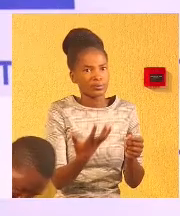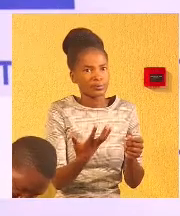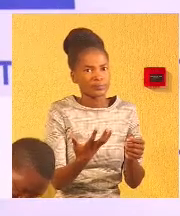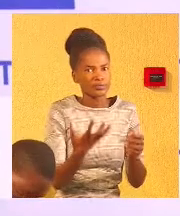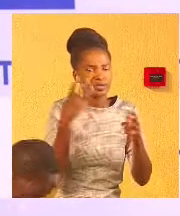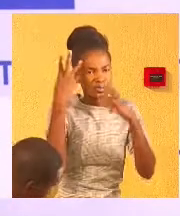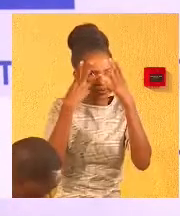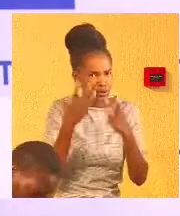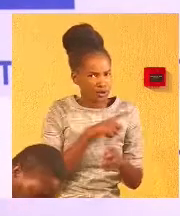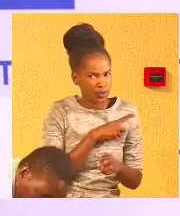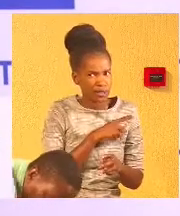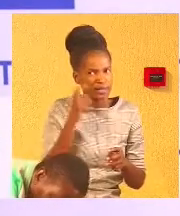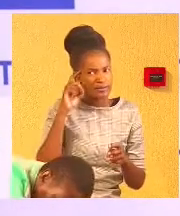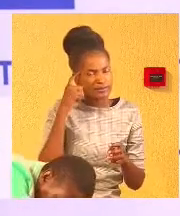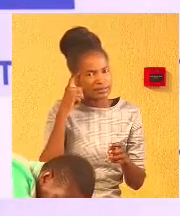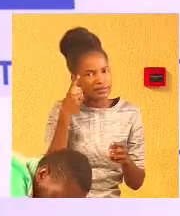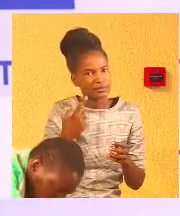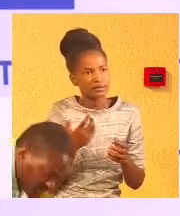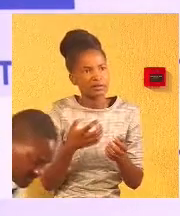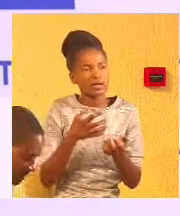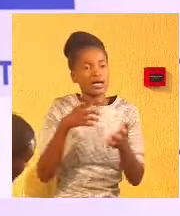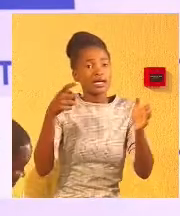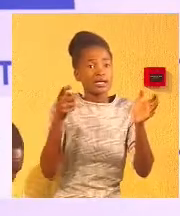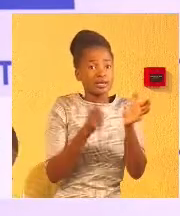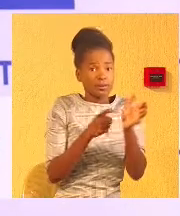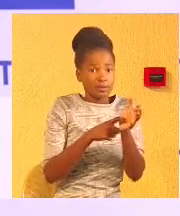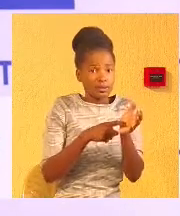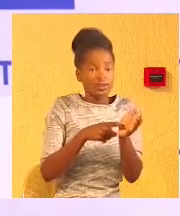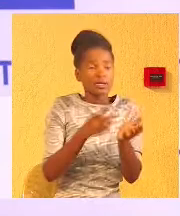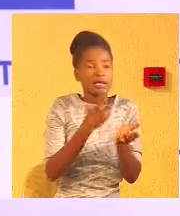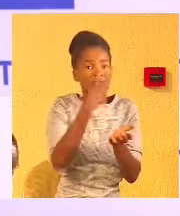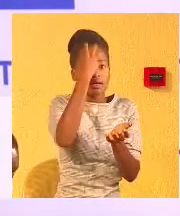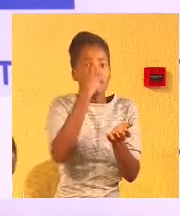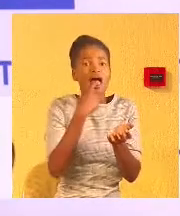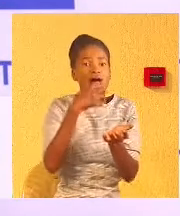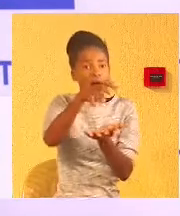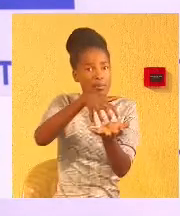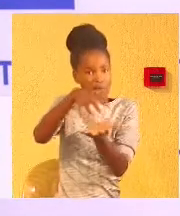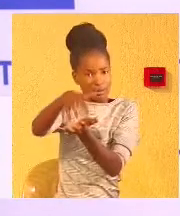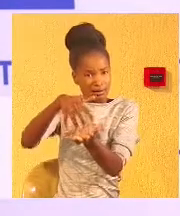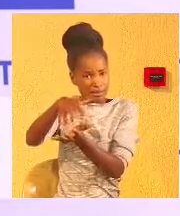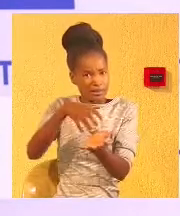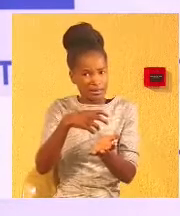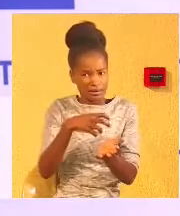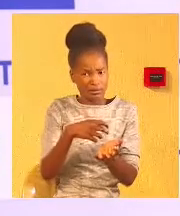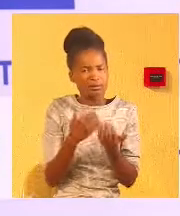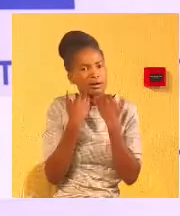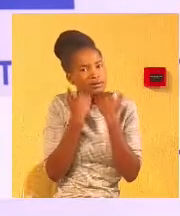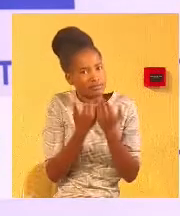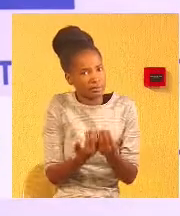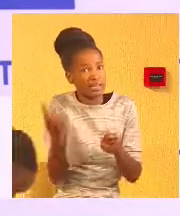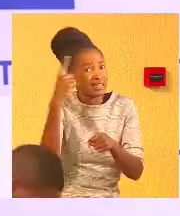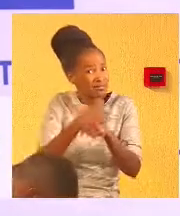particularly worried because she feels that wood and charcoal are service or are products that people use on a daily